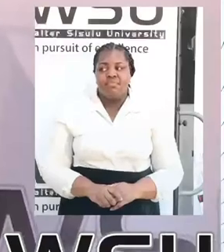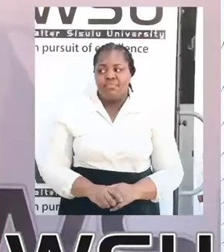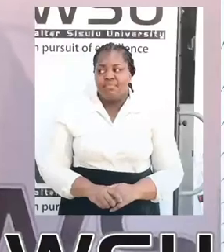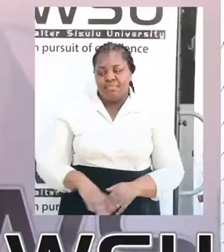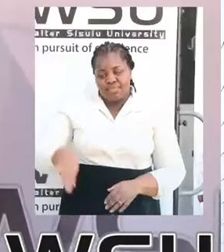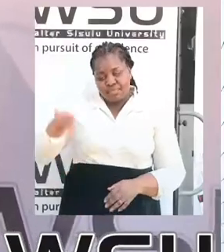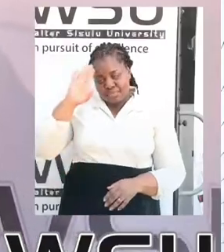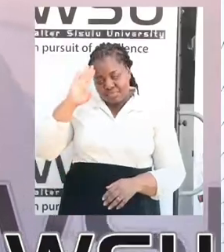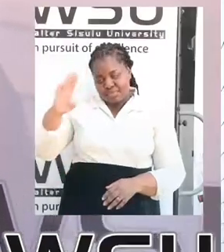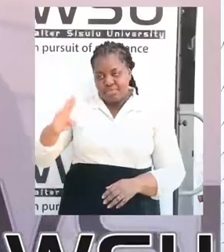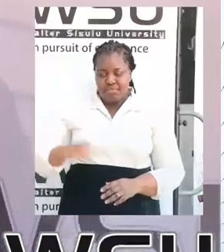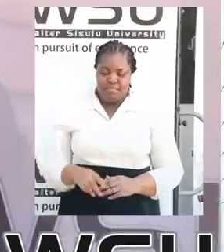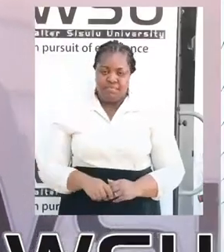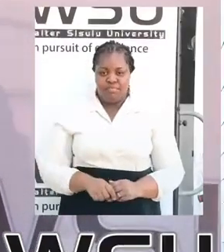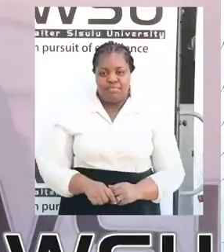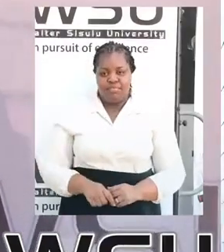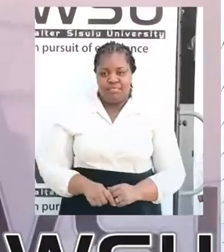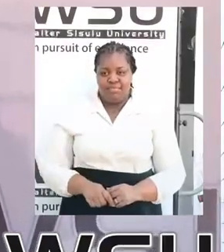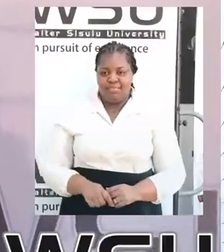Molweni.